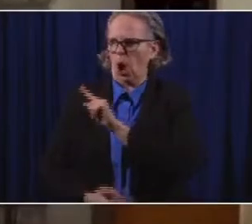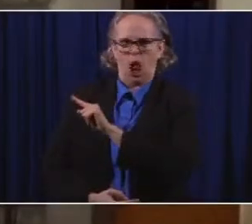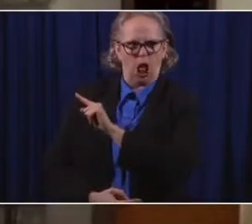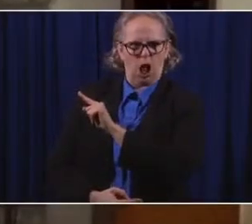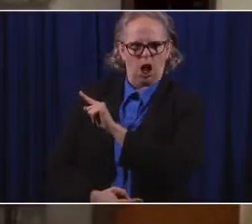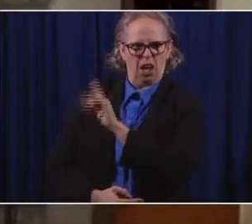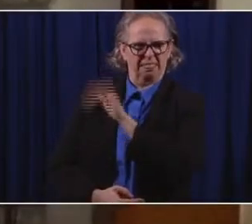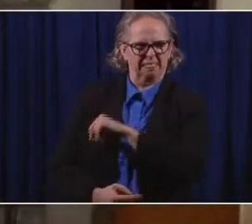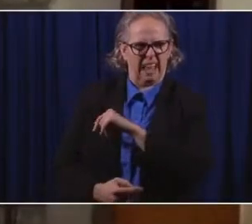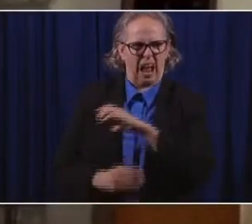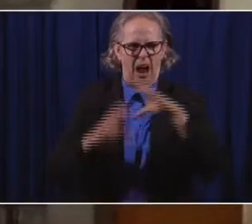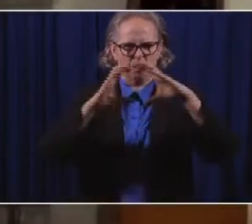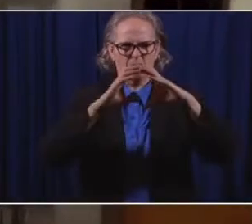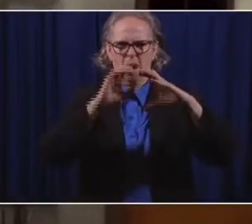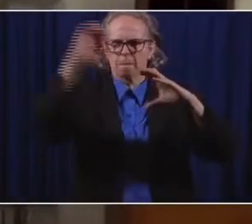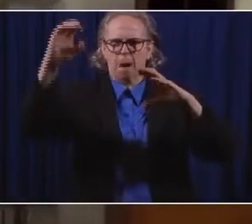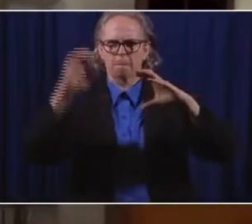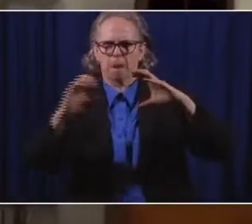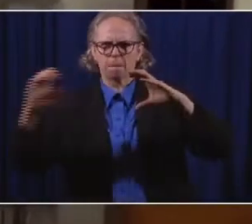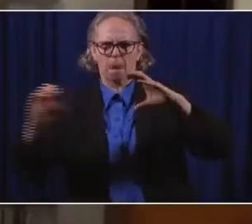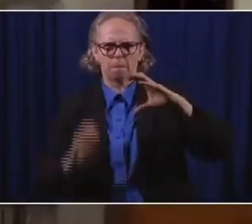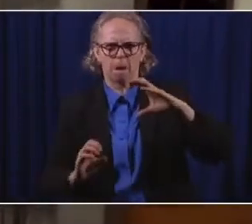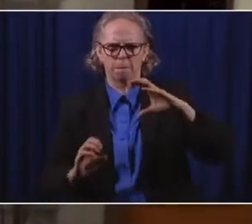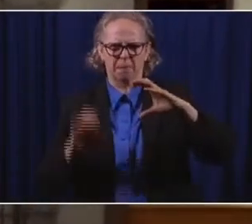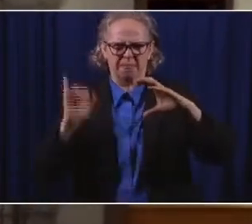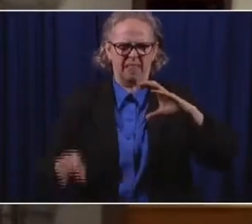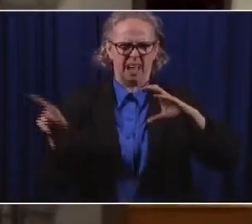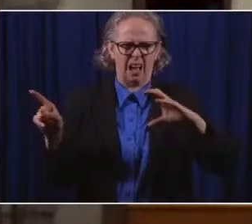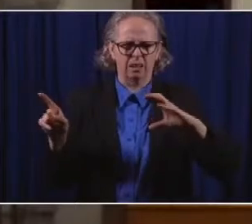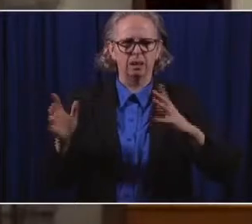is a cause and effect.